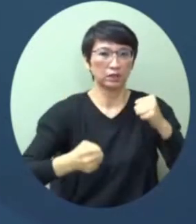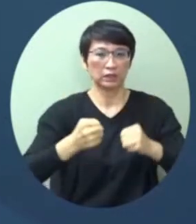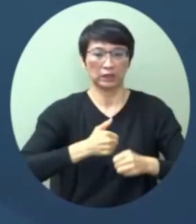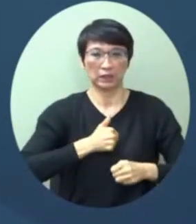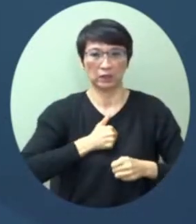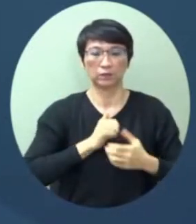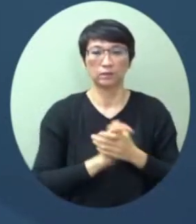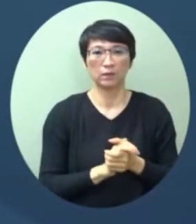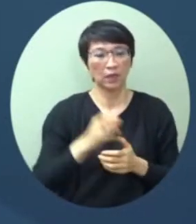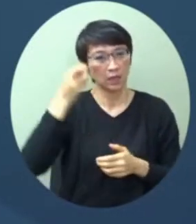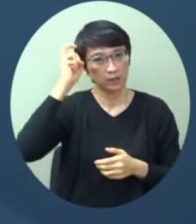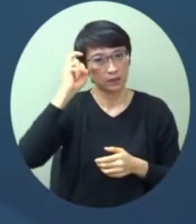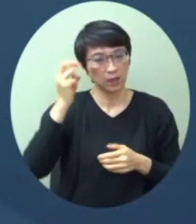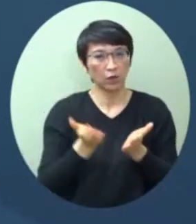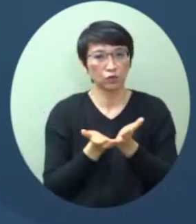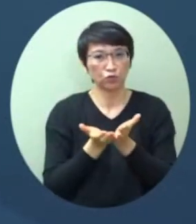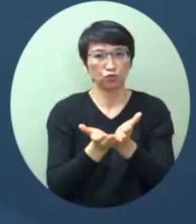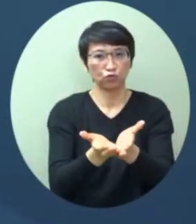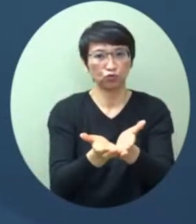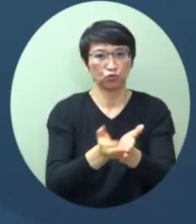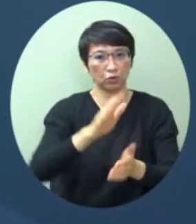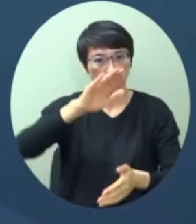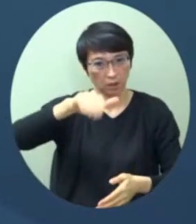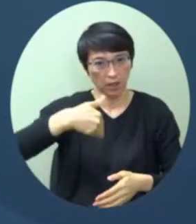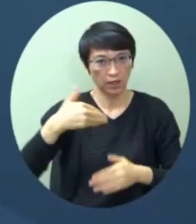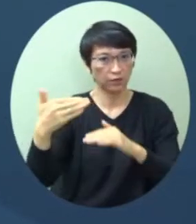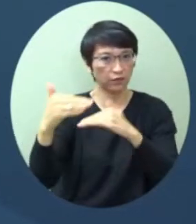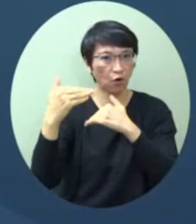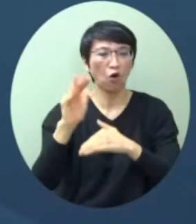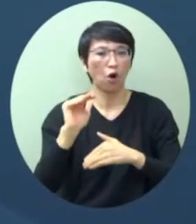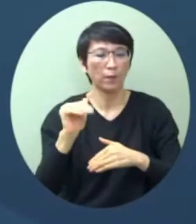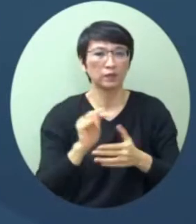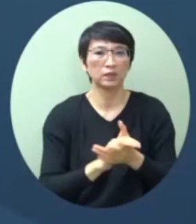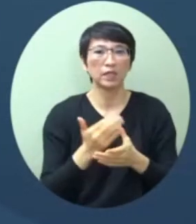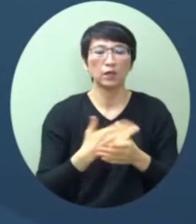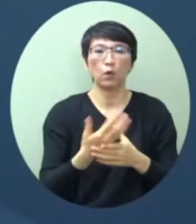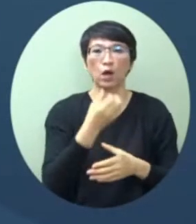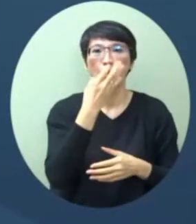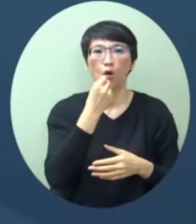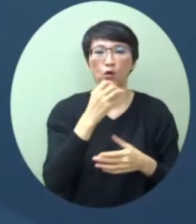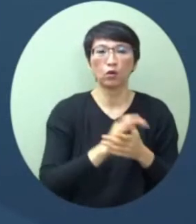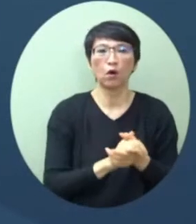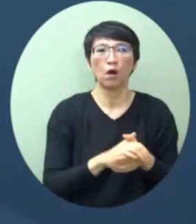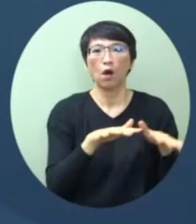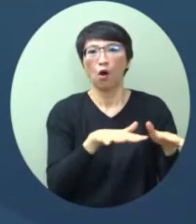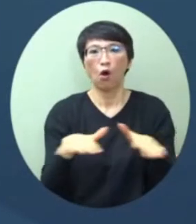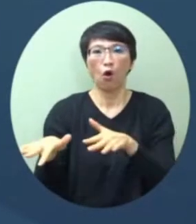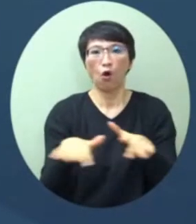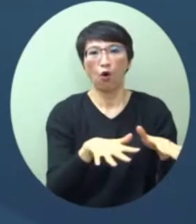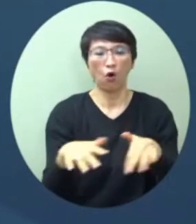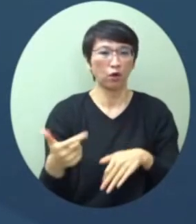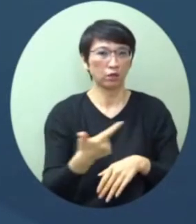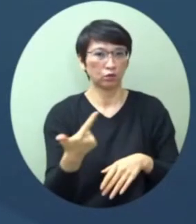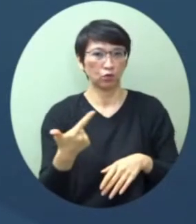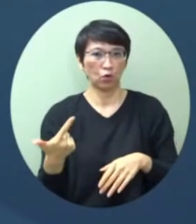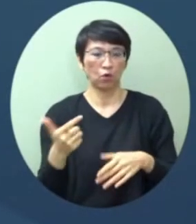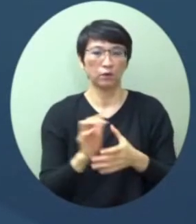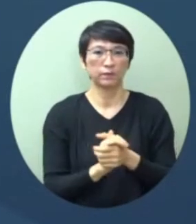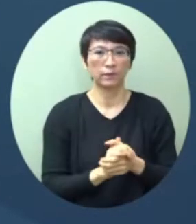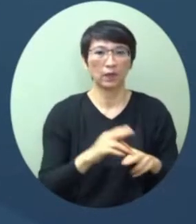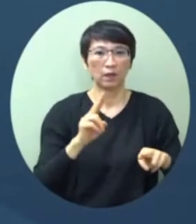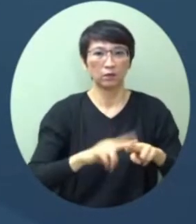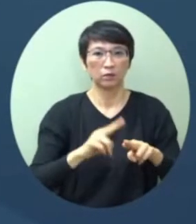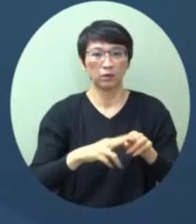Antigen test has to be done every day before they can go to work. And also we are looking